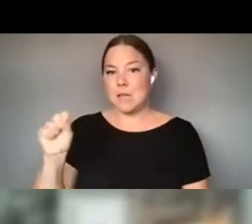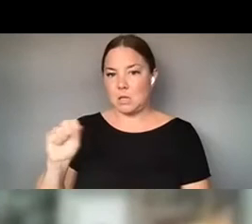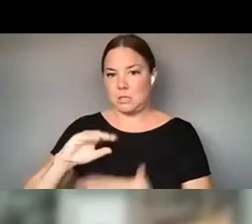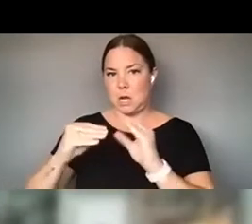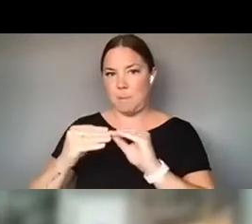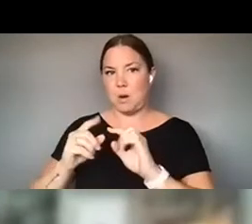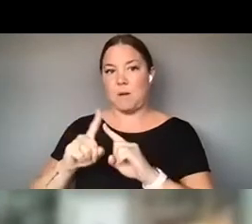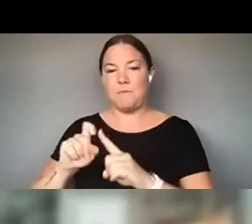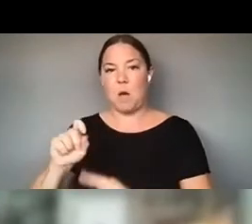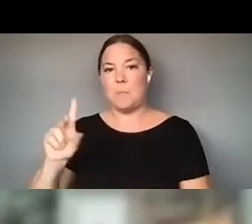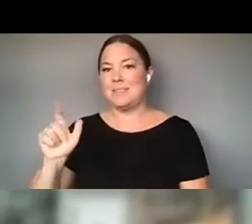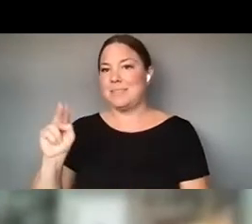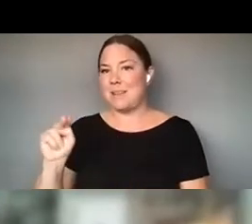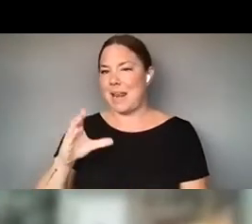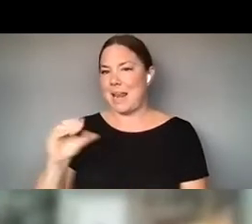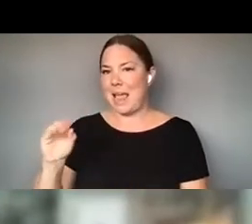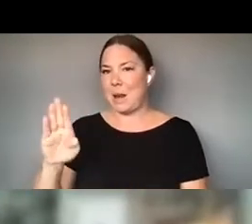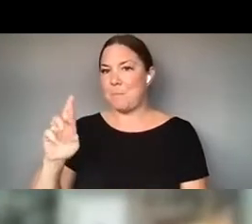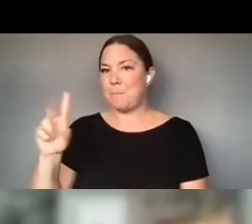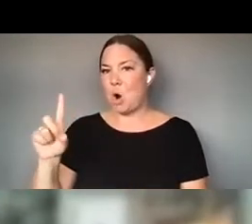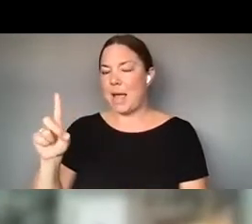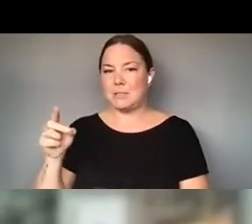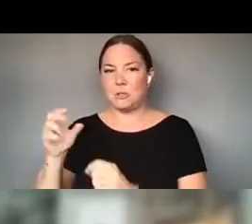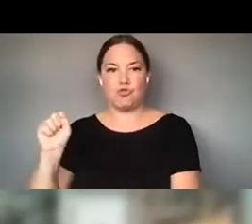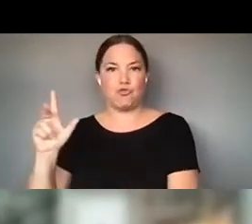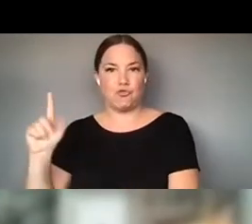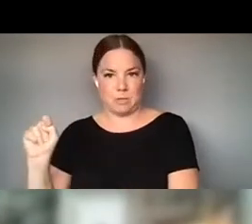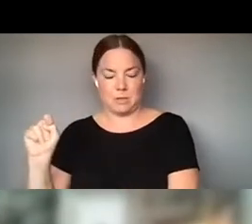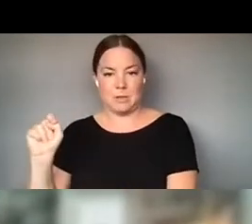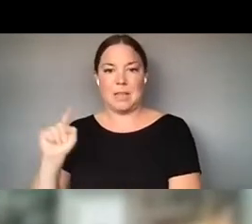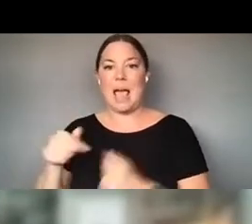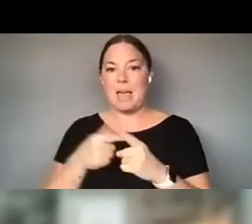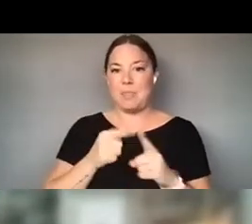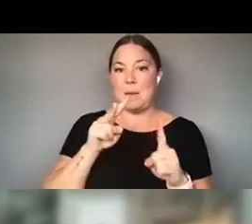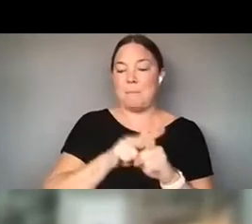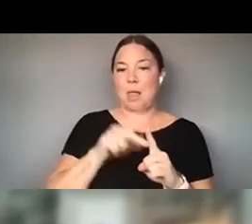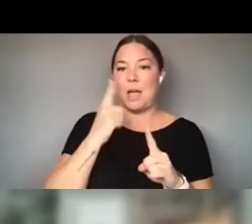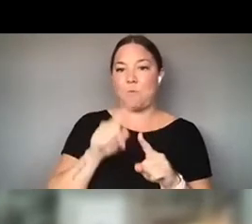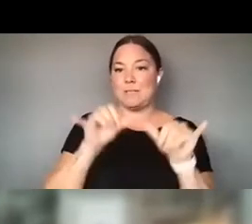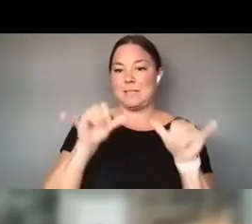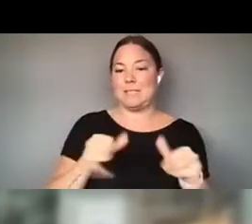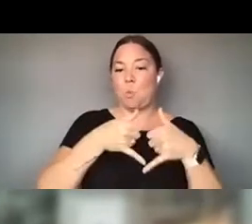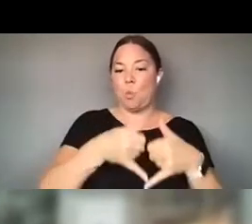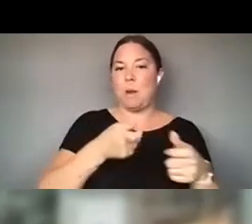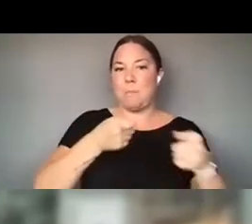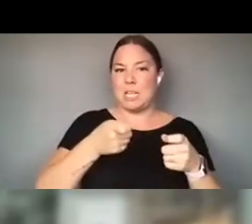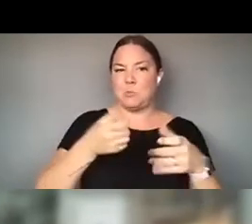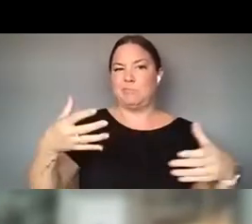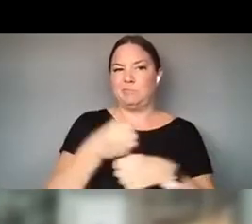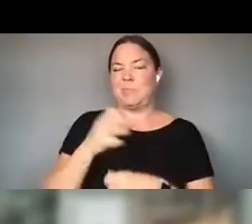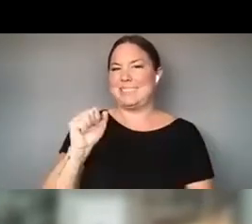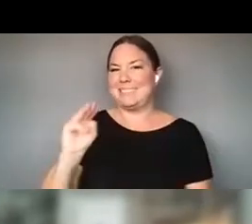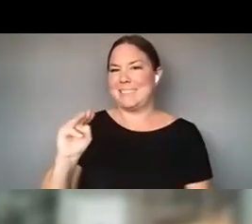and then register with the System for Award Management, also known as SAM.gov.